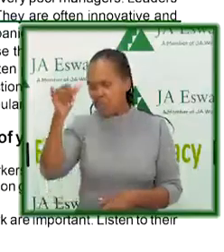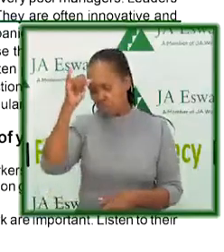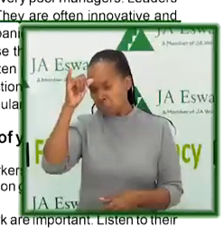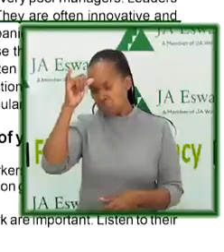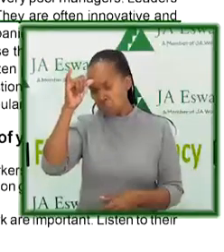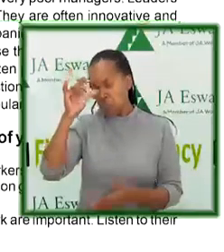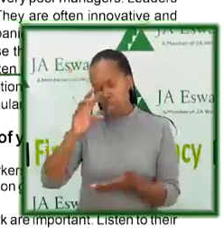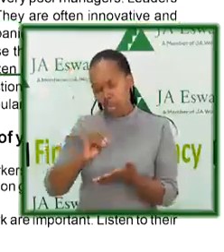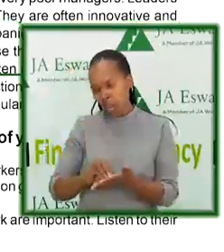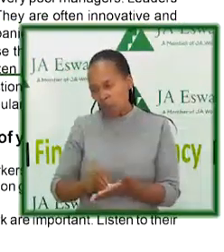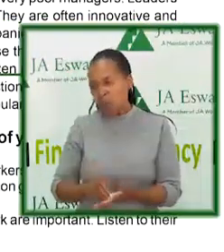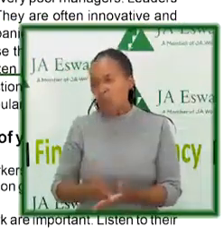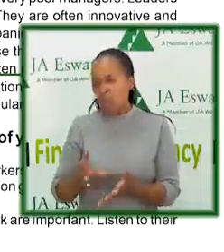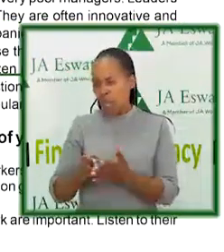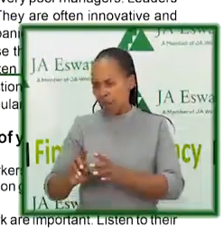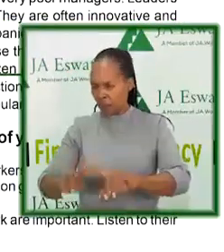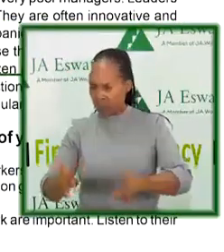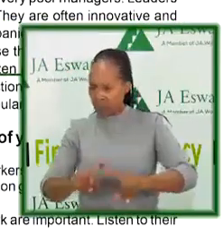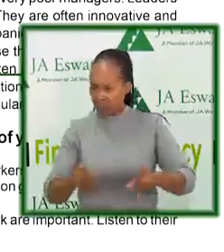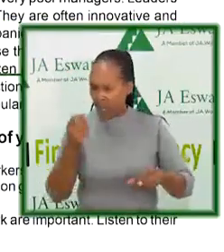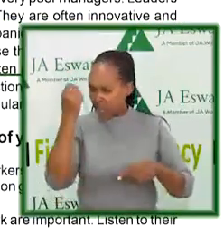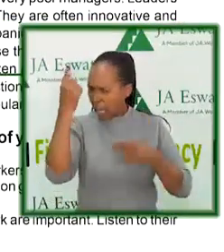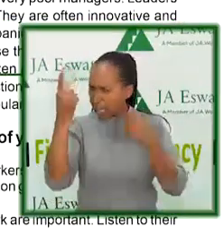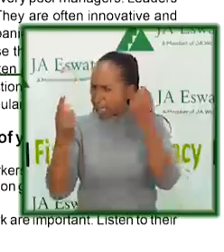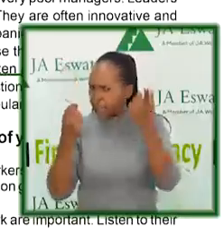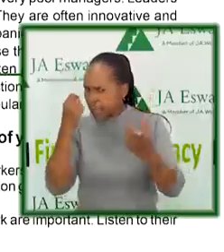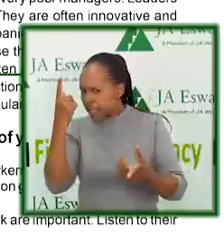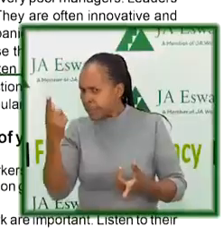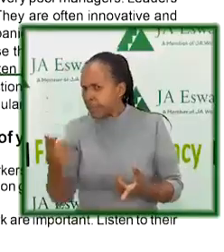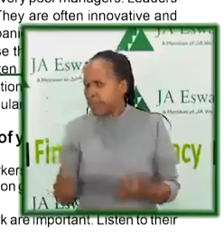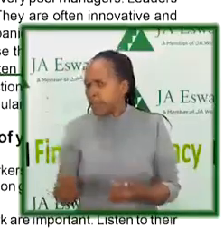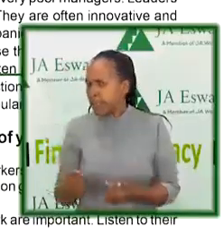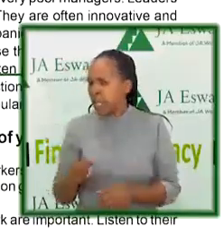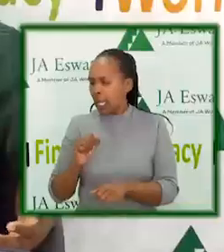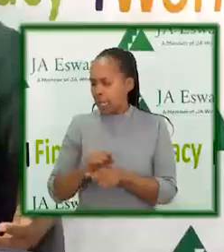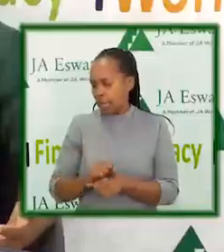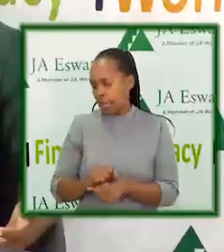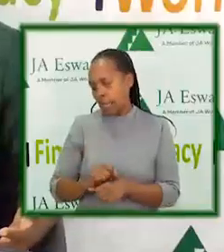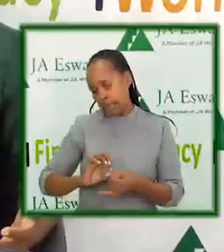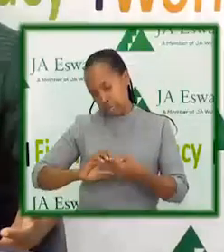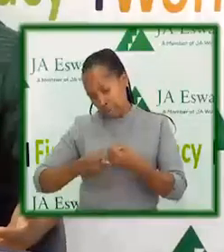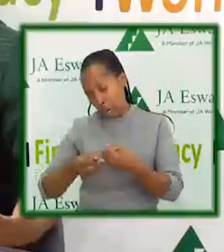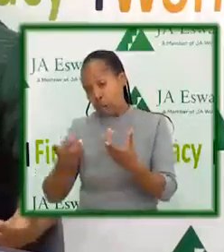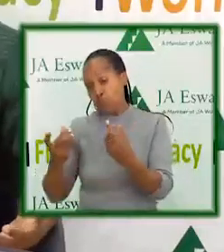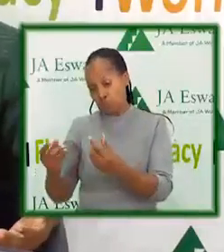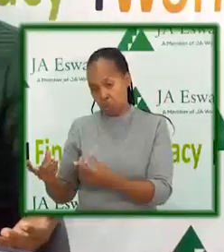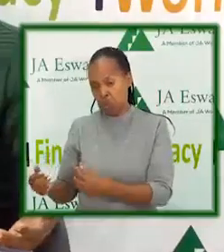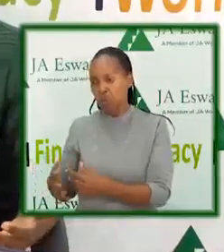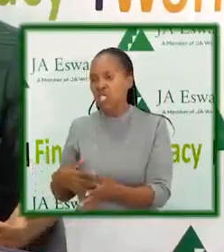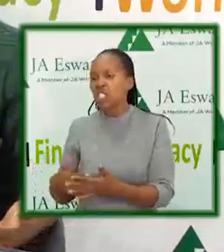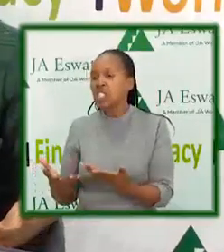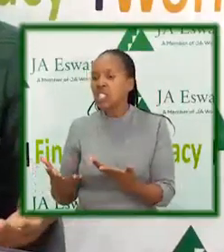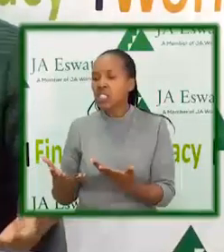These people are dynamic, risk takers. Is someone who sits in his office and think, where can I take the organization? How can